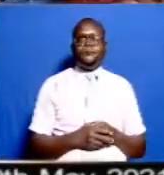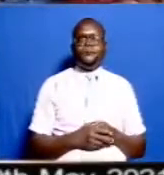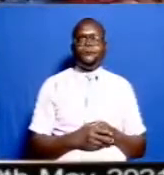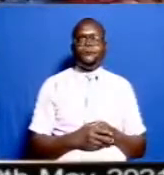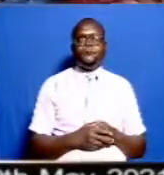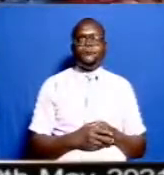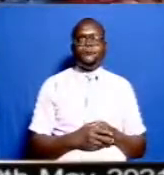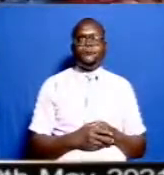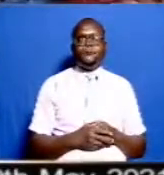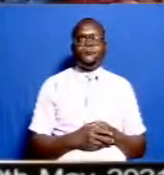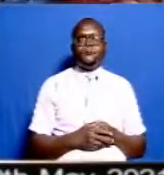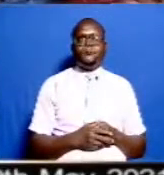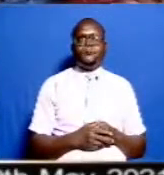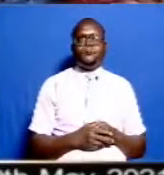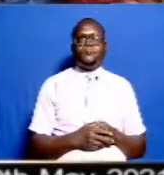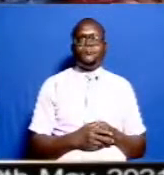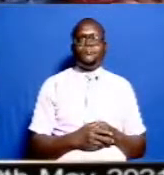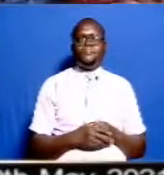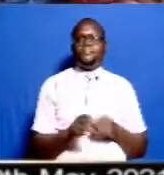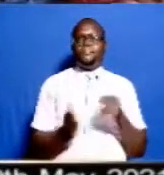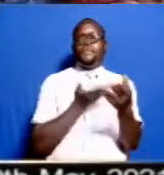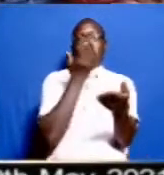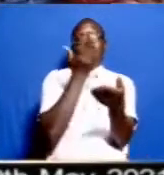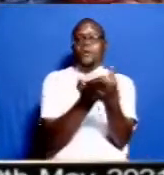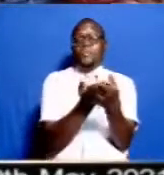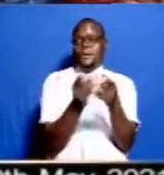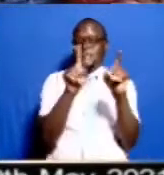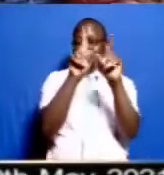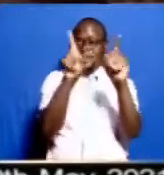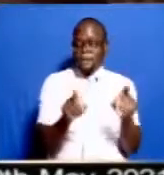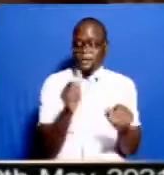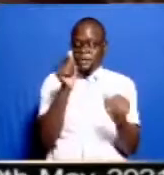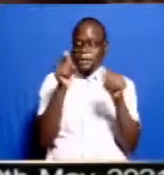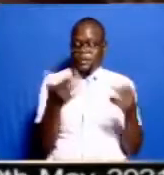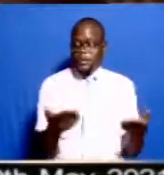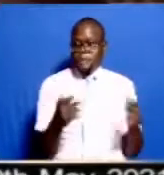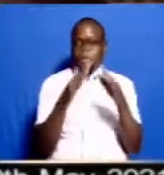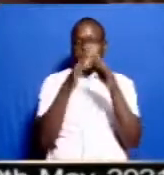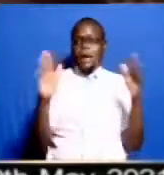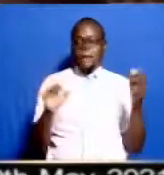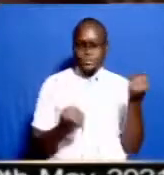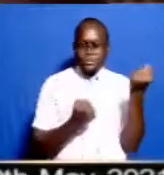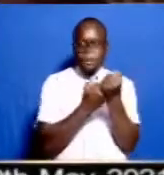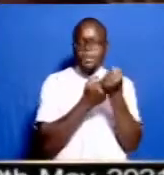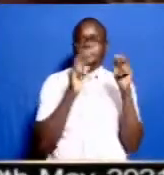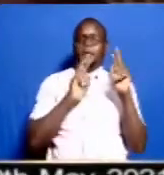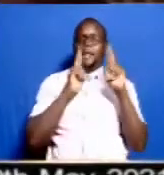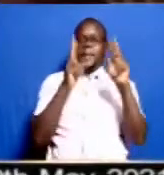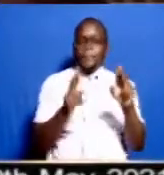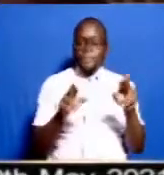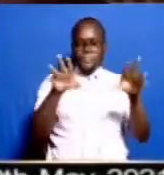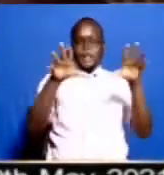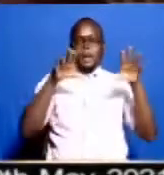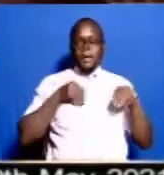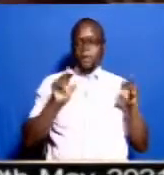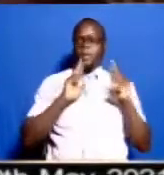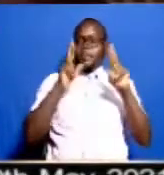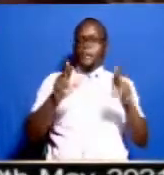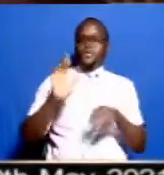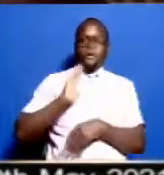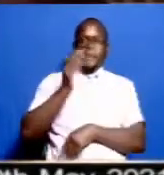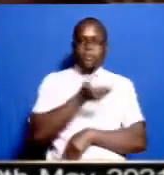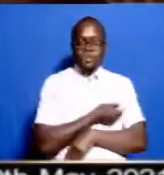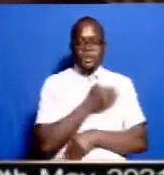Honorable members, I go on to propose a question, which is that this House adopts a report of the Committee on Delegated